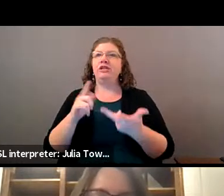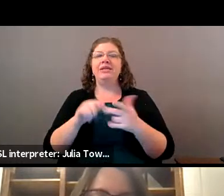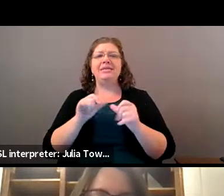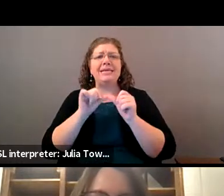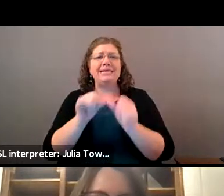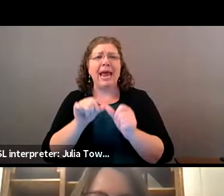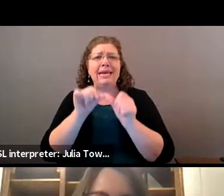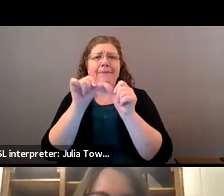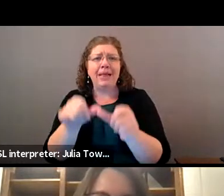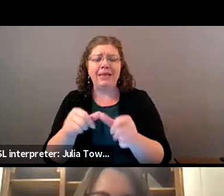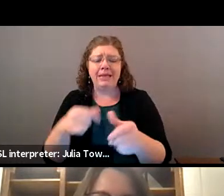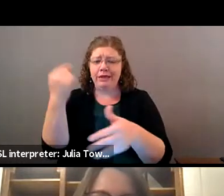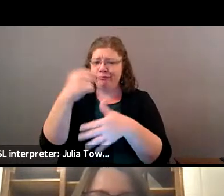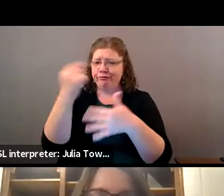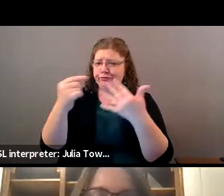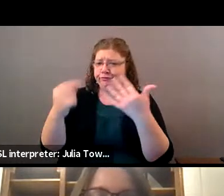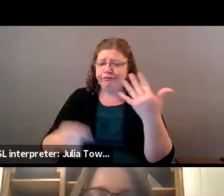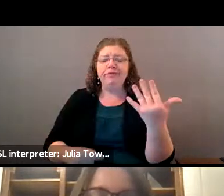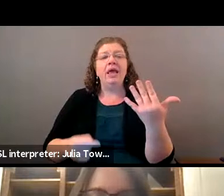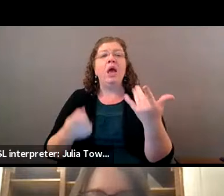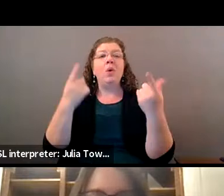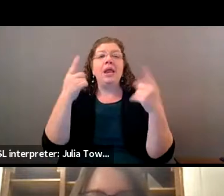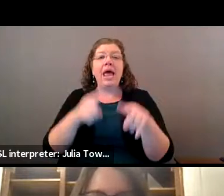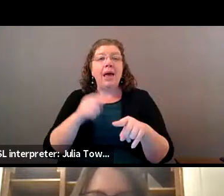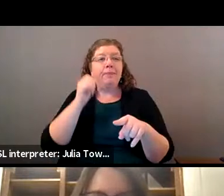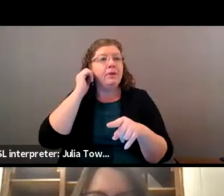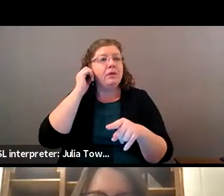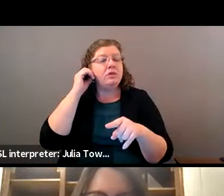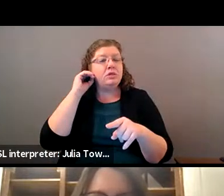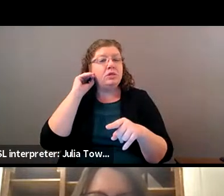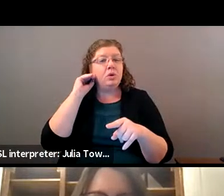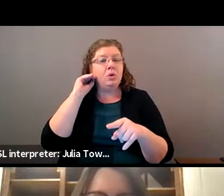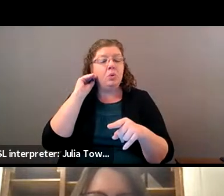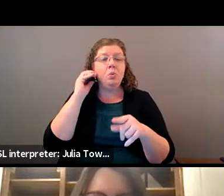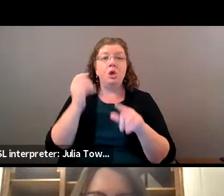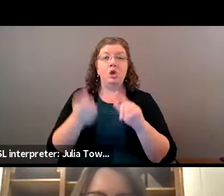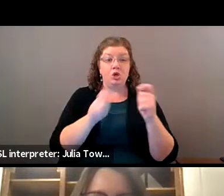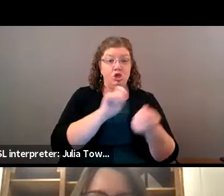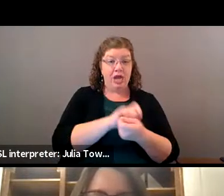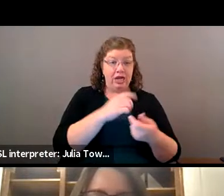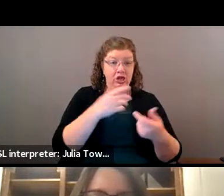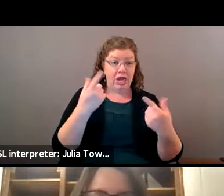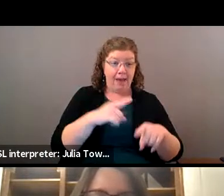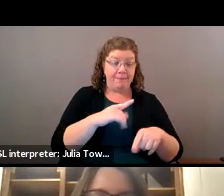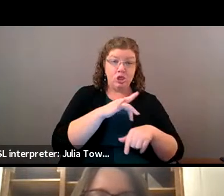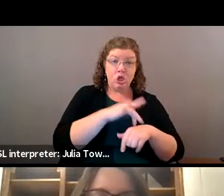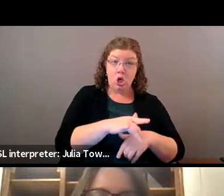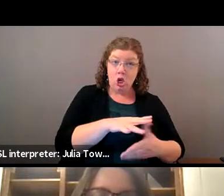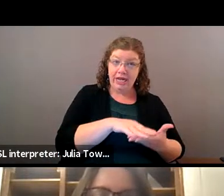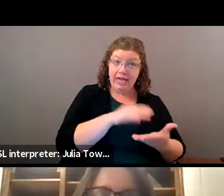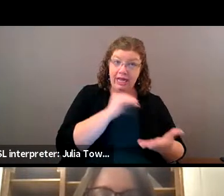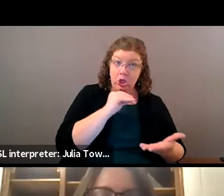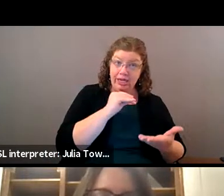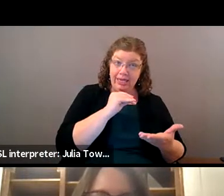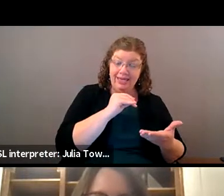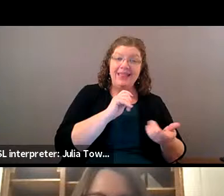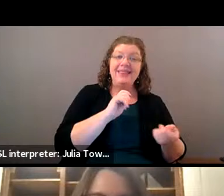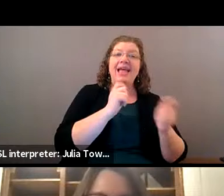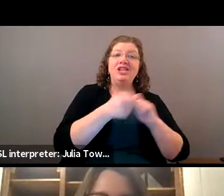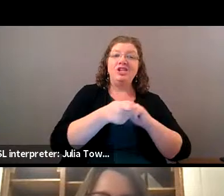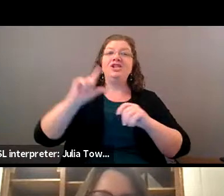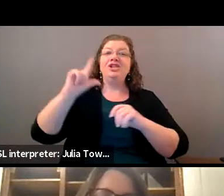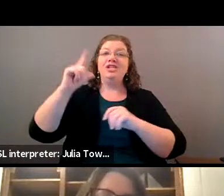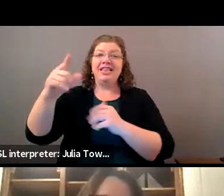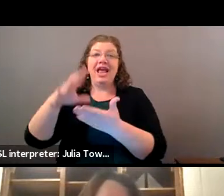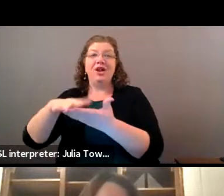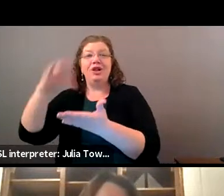the things. And what happens when you change what happens in early learning is that it changes later learning, and students